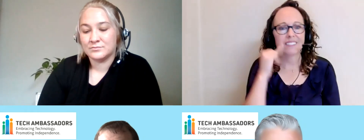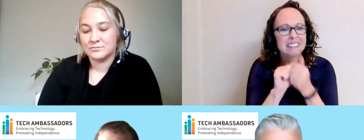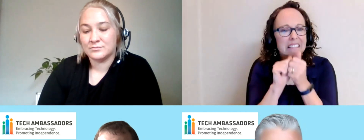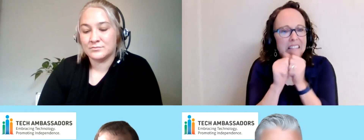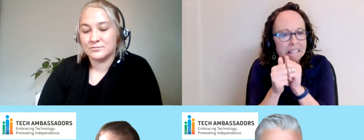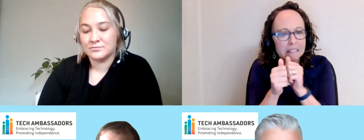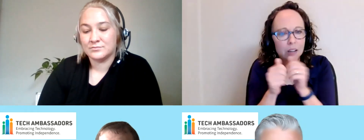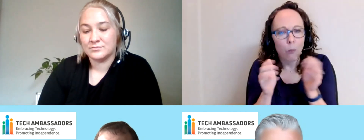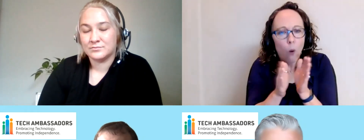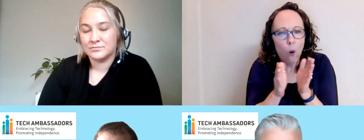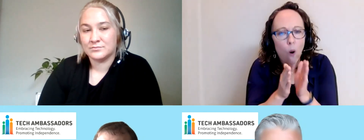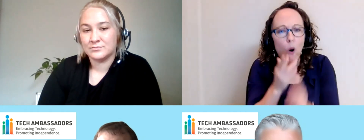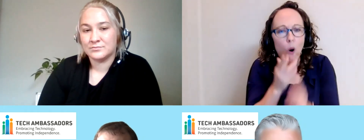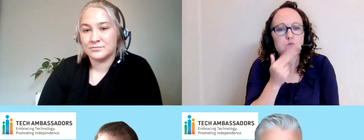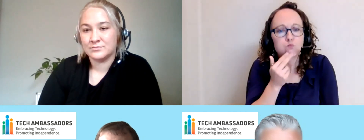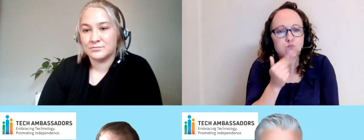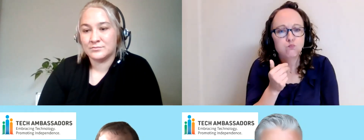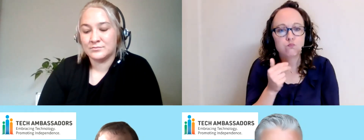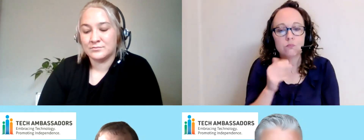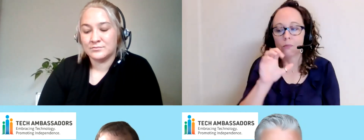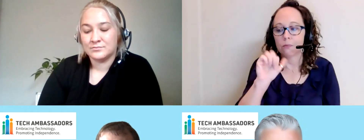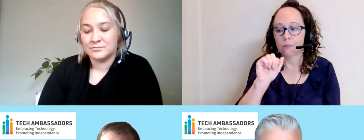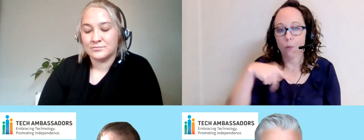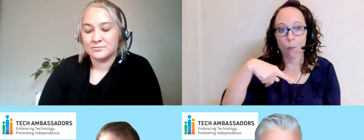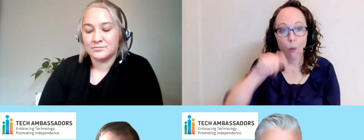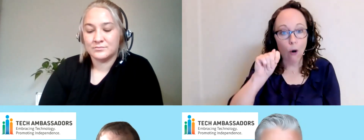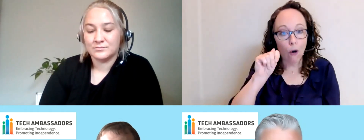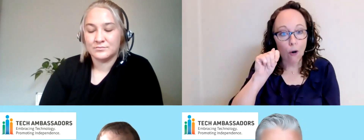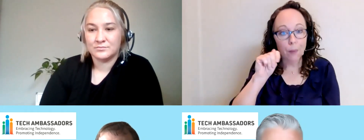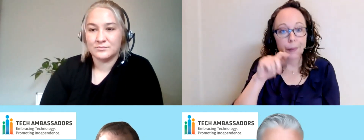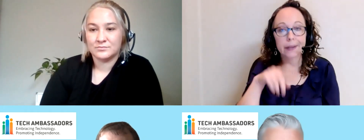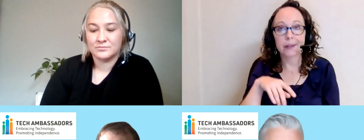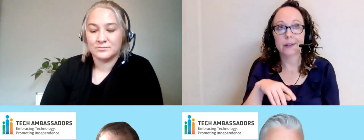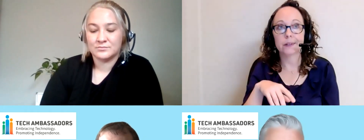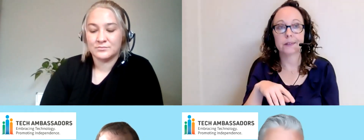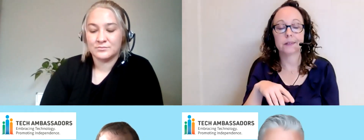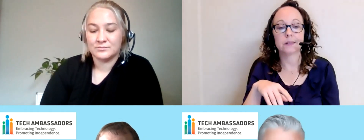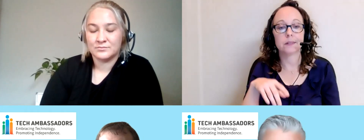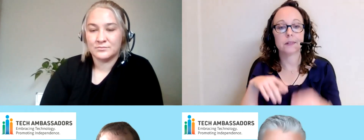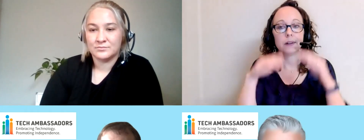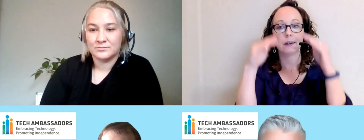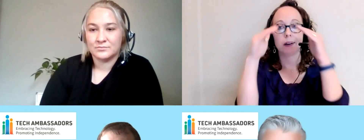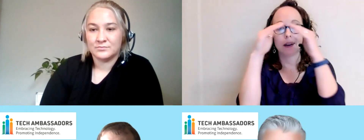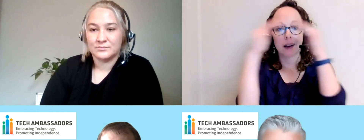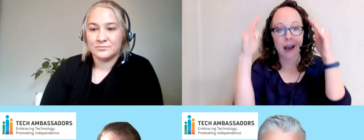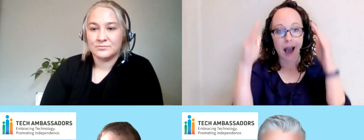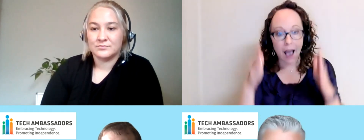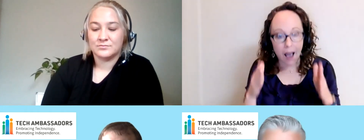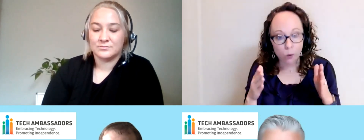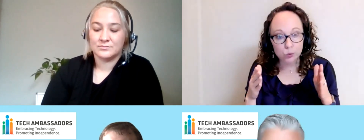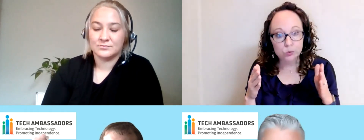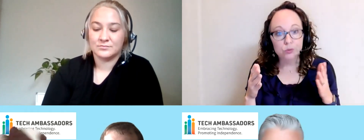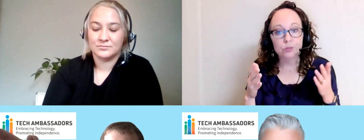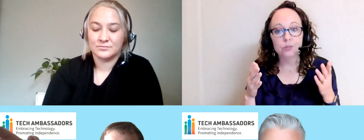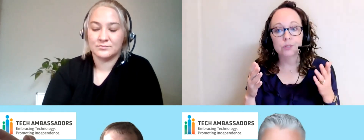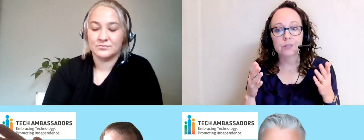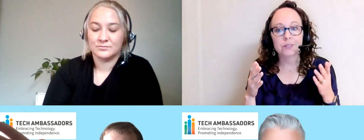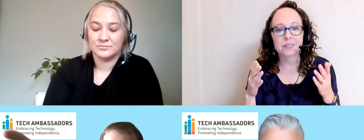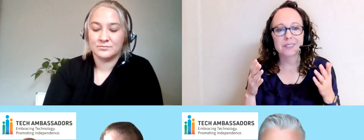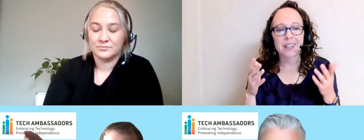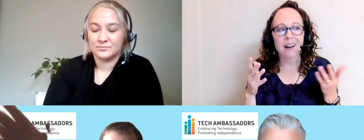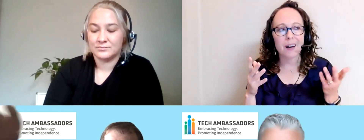are, like, if you're living in a house that you can, like,